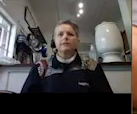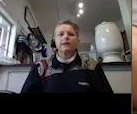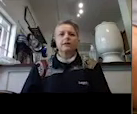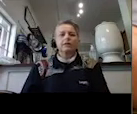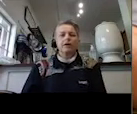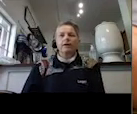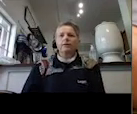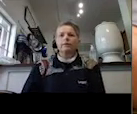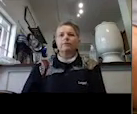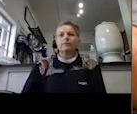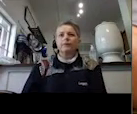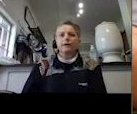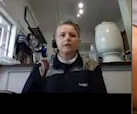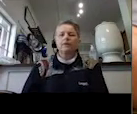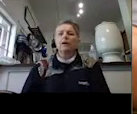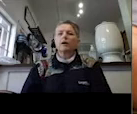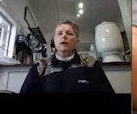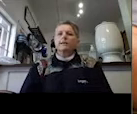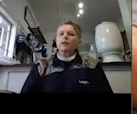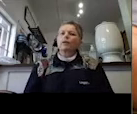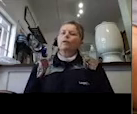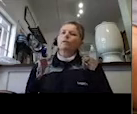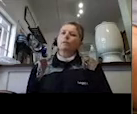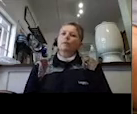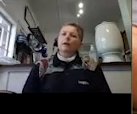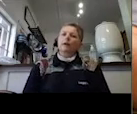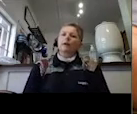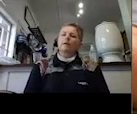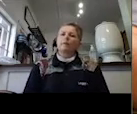Sorry, I'm just getting to the right area myself. So